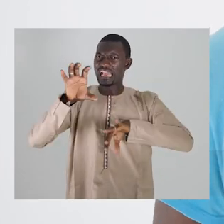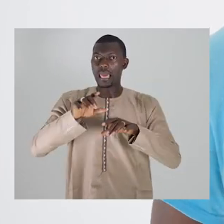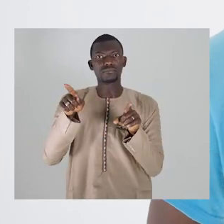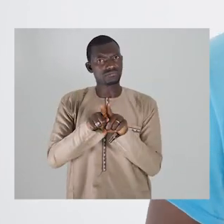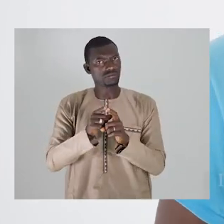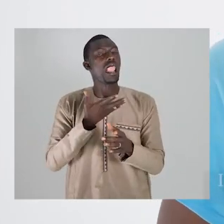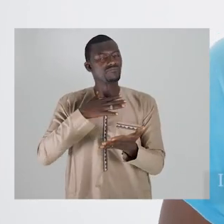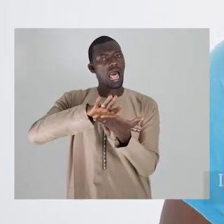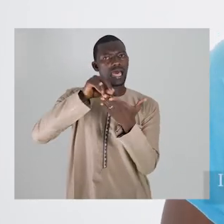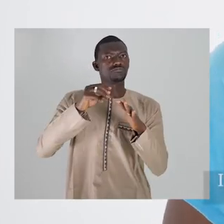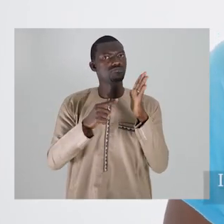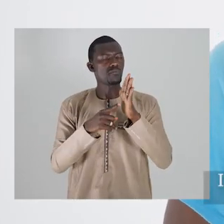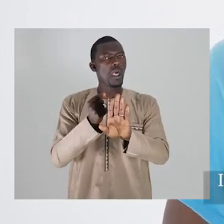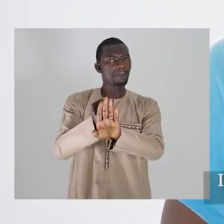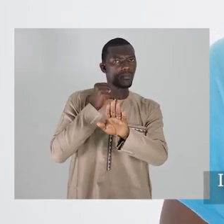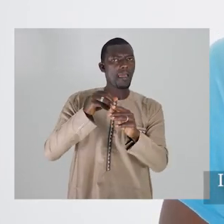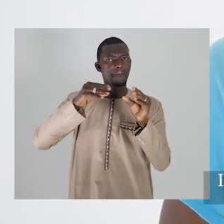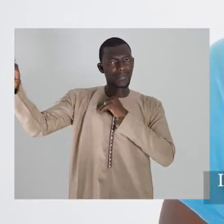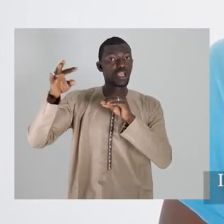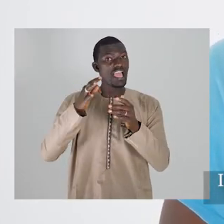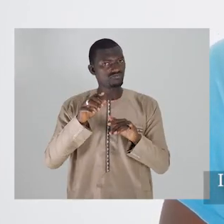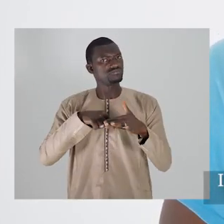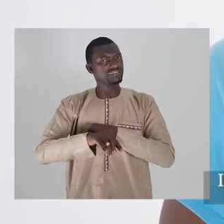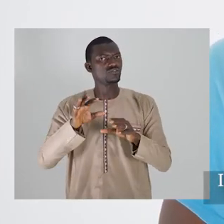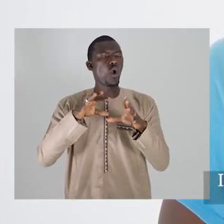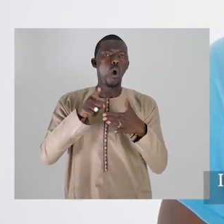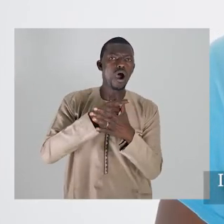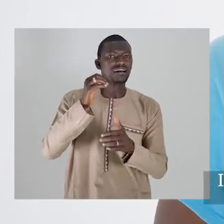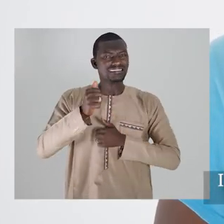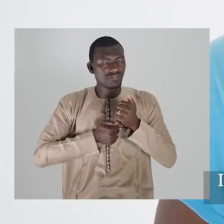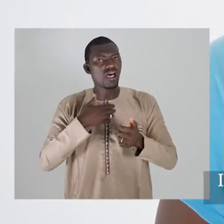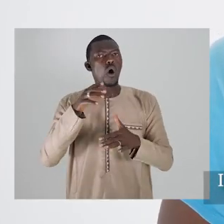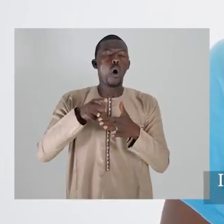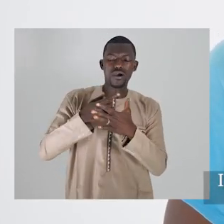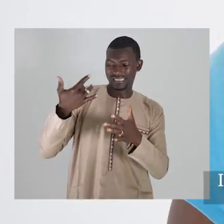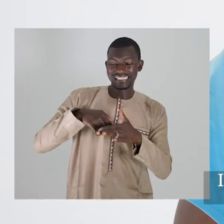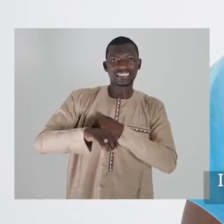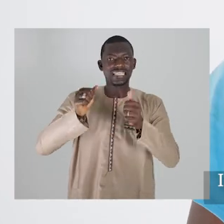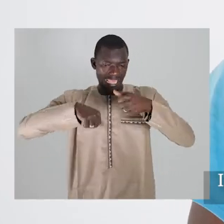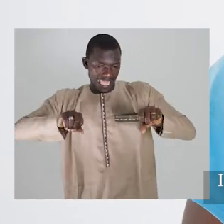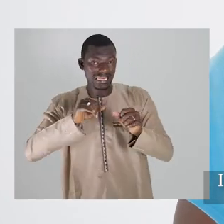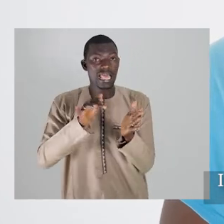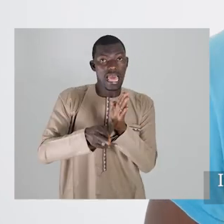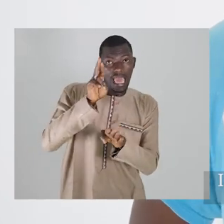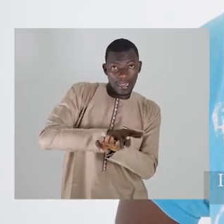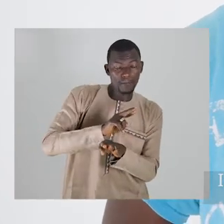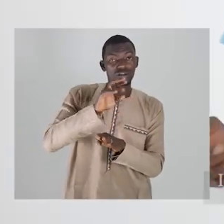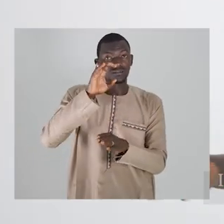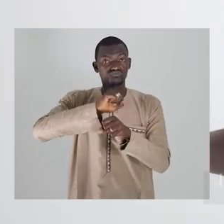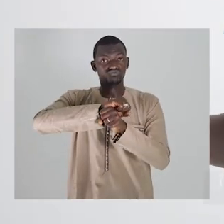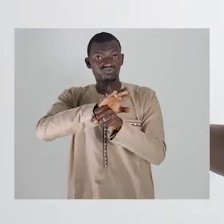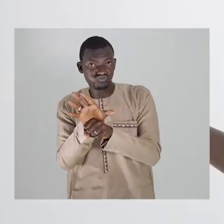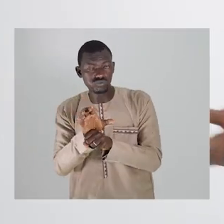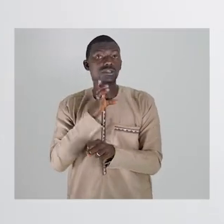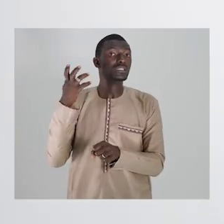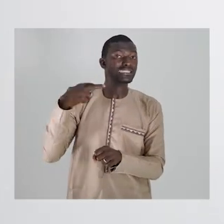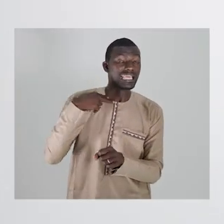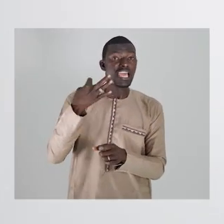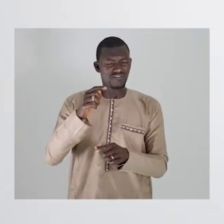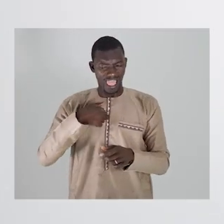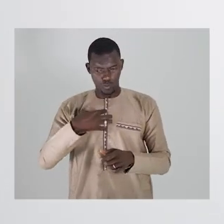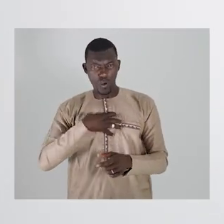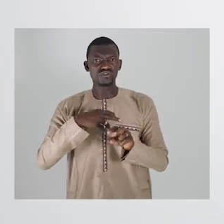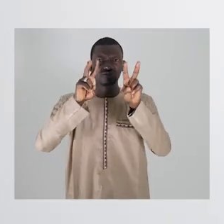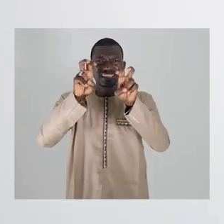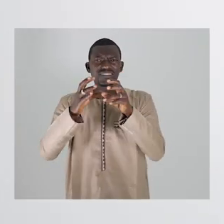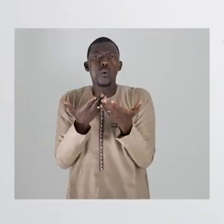raxas loxo yu taku té soy masque yit fexel be xam naka nga koy jëfëndiko ak naka nga ko wara sanné ah baxna ñun gambien